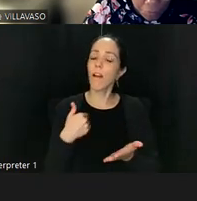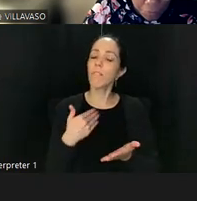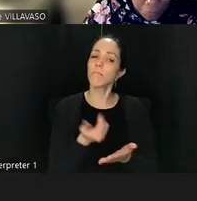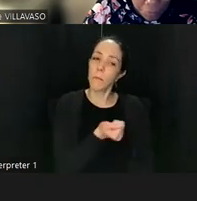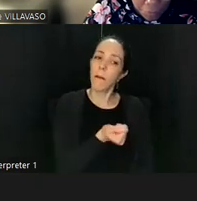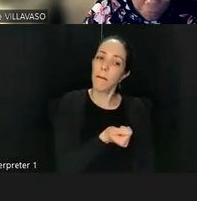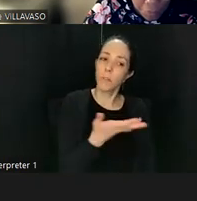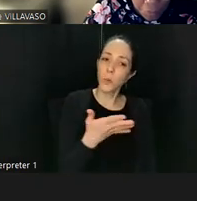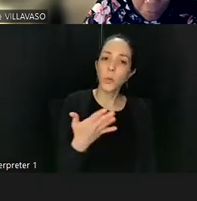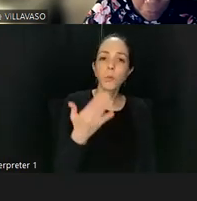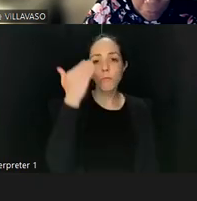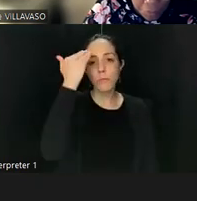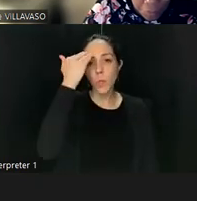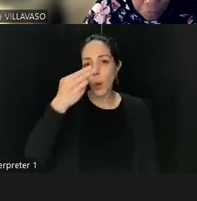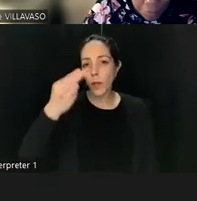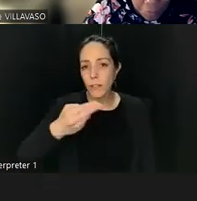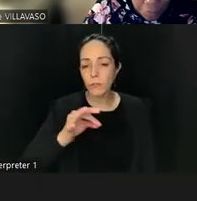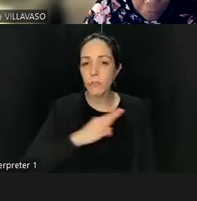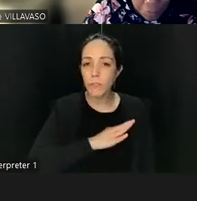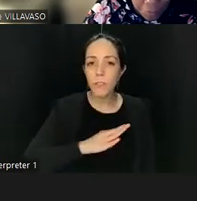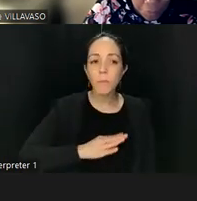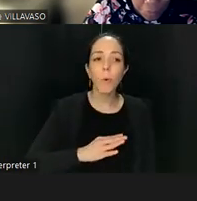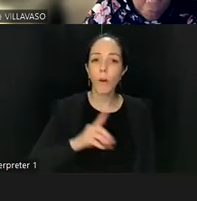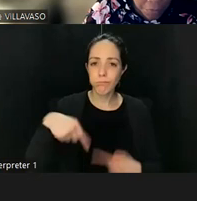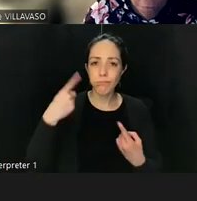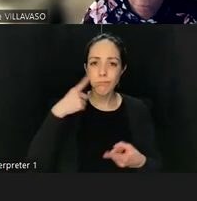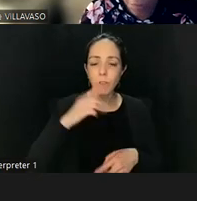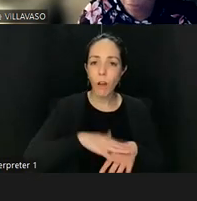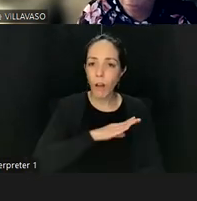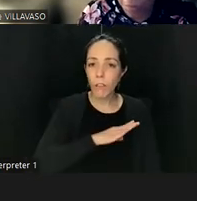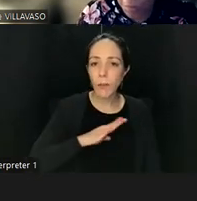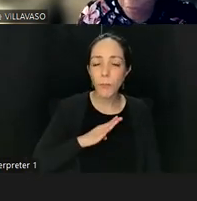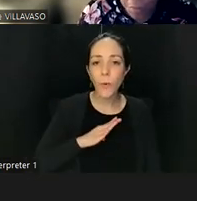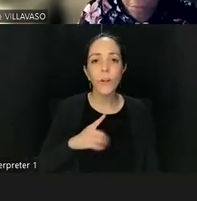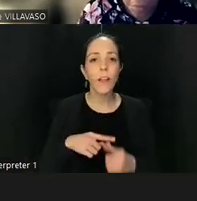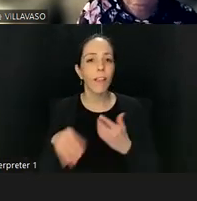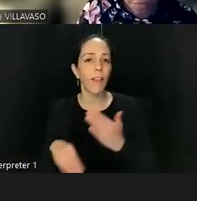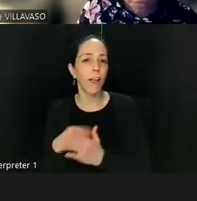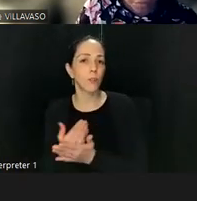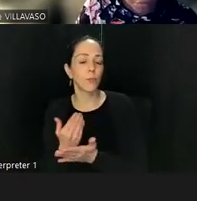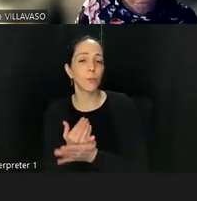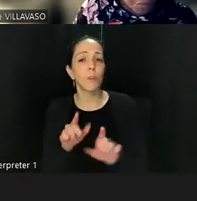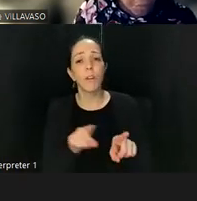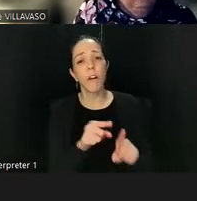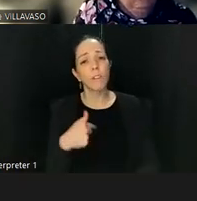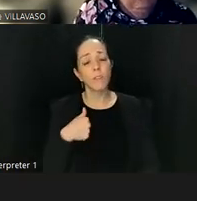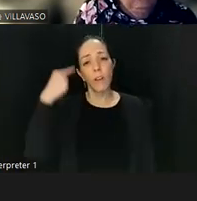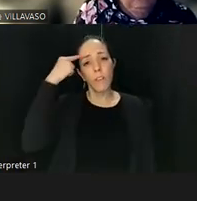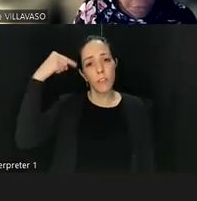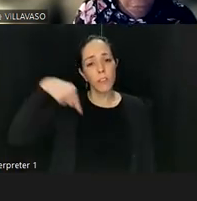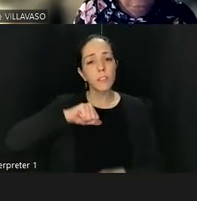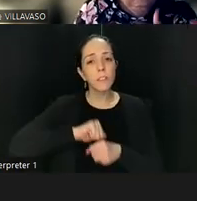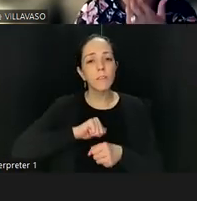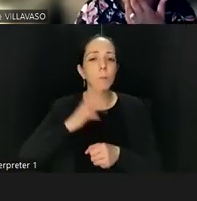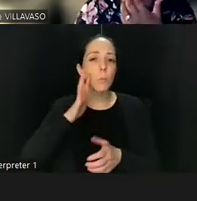members who've been around a while and know what's going on. Plus, I think this is going to be a job that requires a lot of